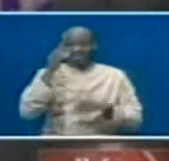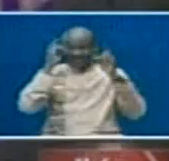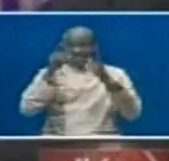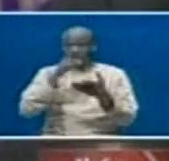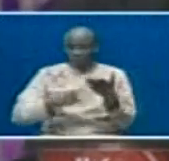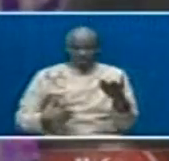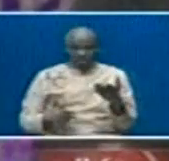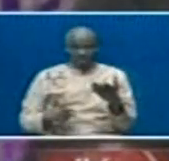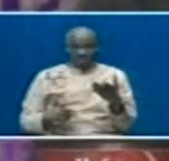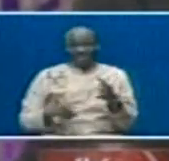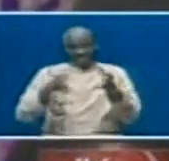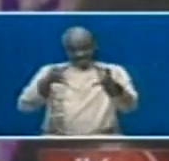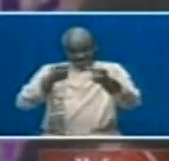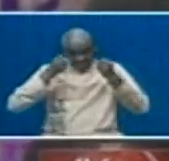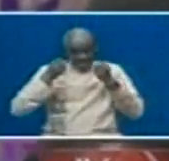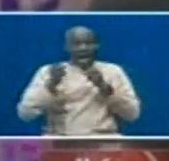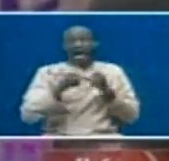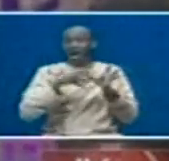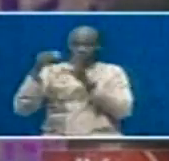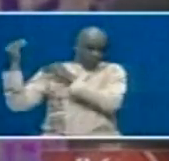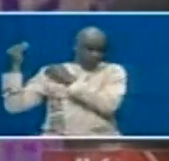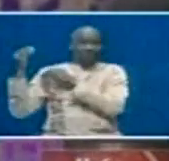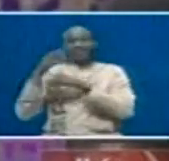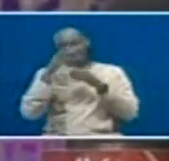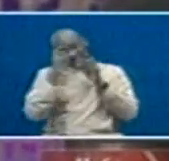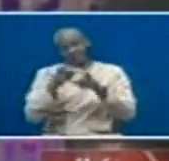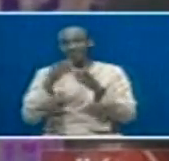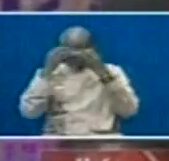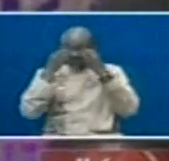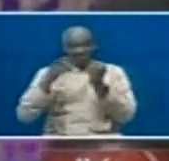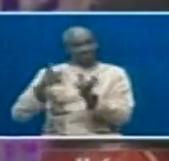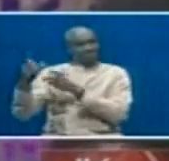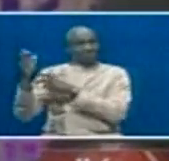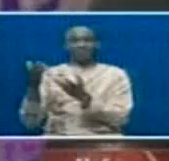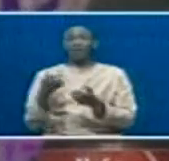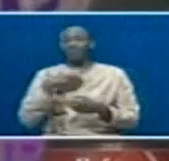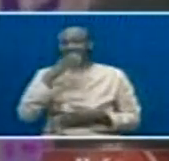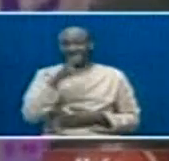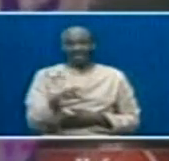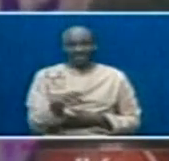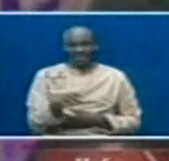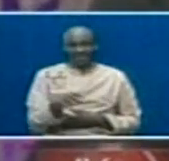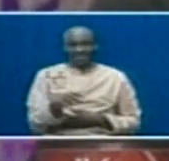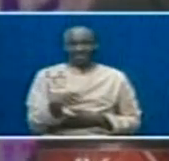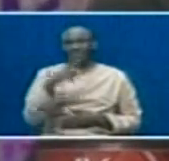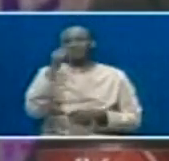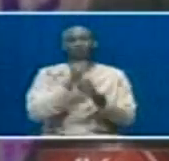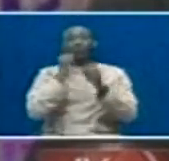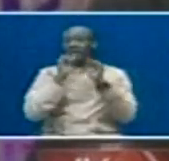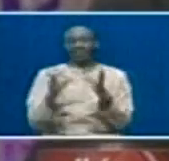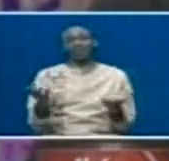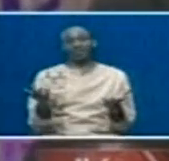decided he will take his gift away from you. My son, there's nothing you can do about